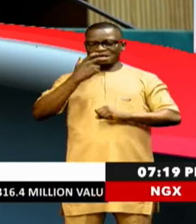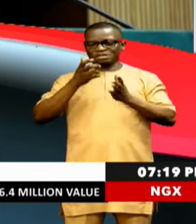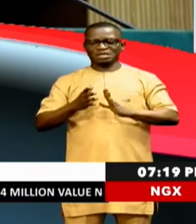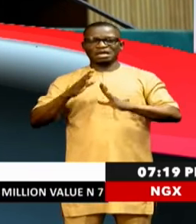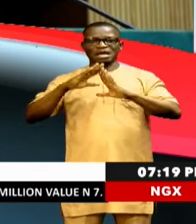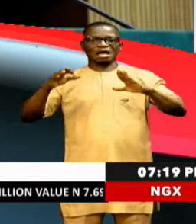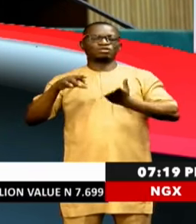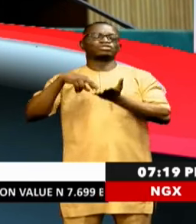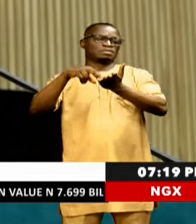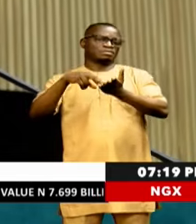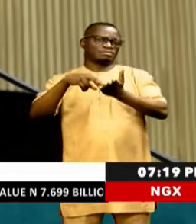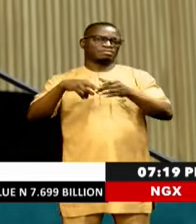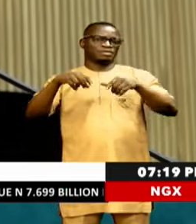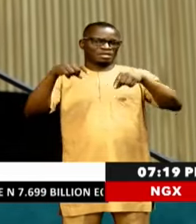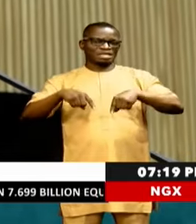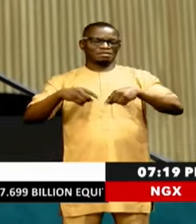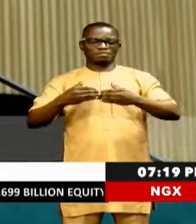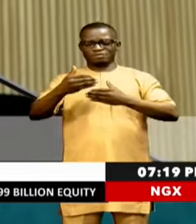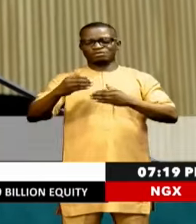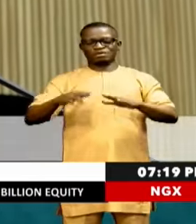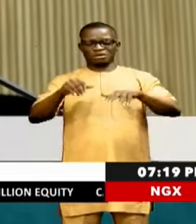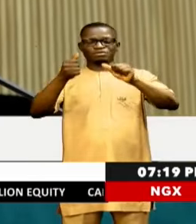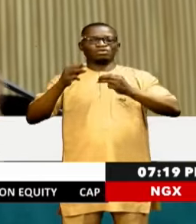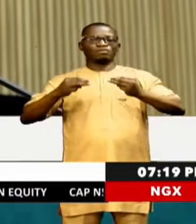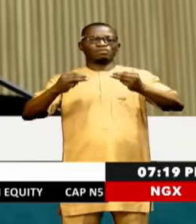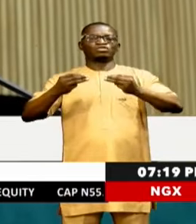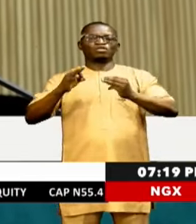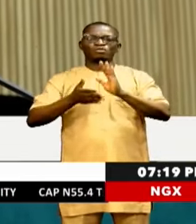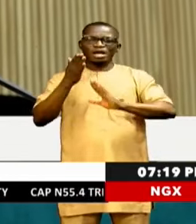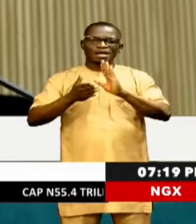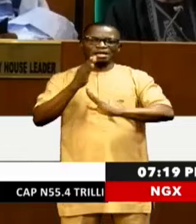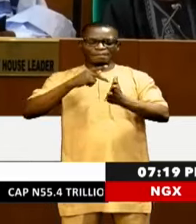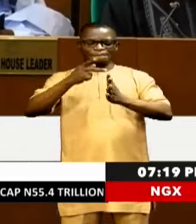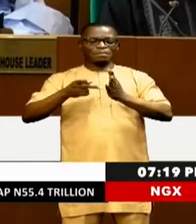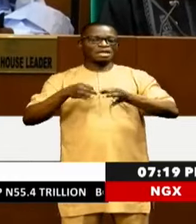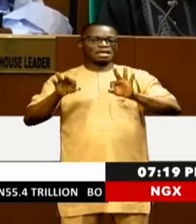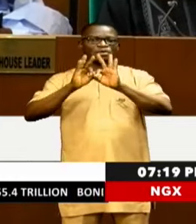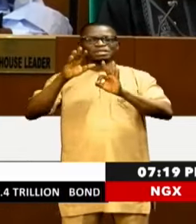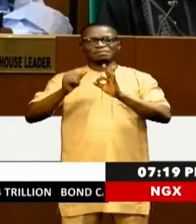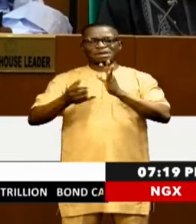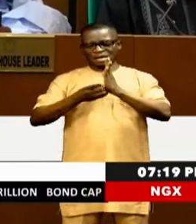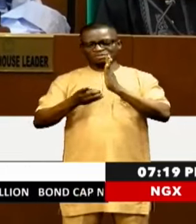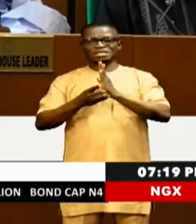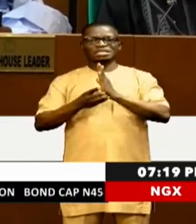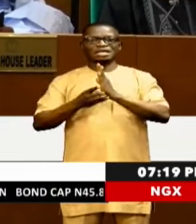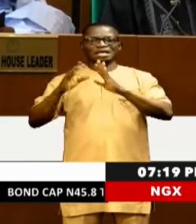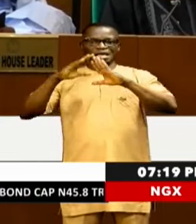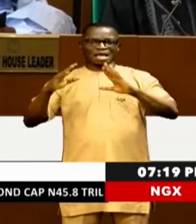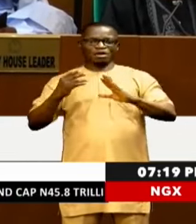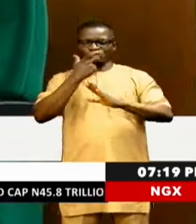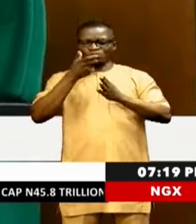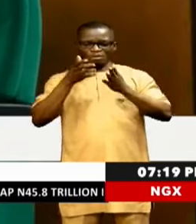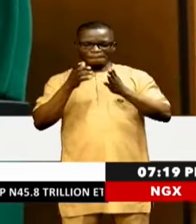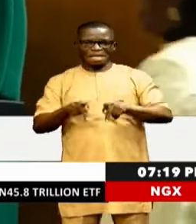Representatives. This follows the adoption of a motion of urgent public importance by Deputy House Spokesperson